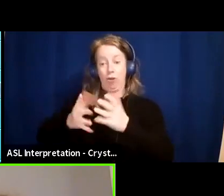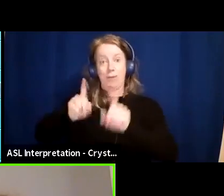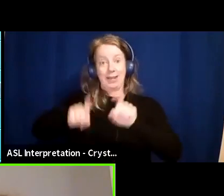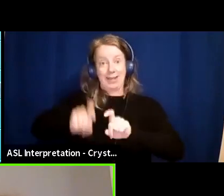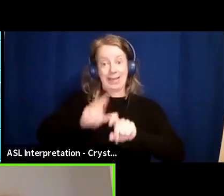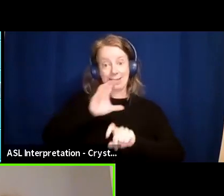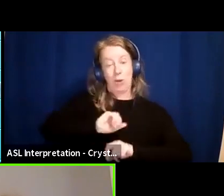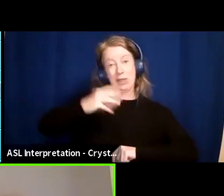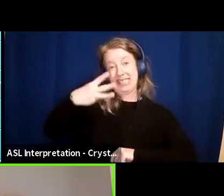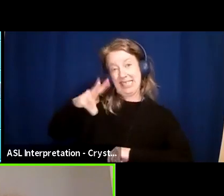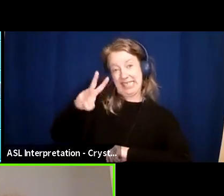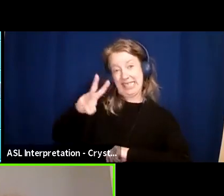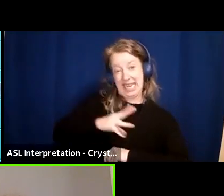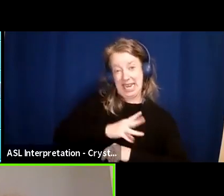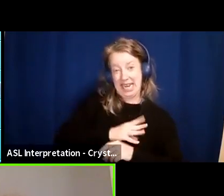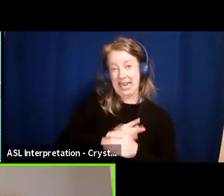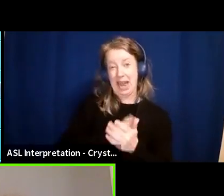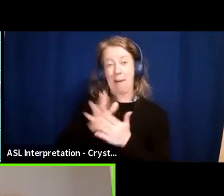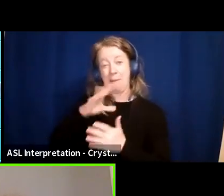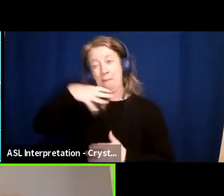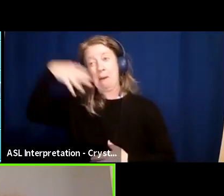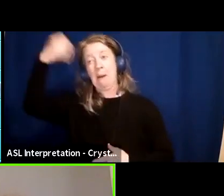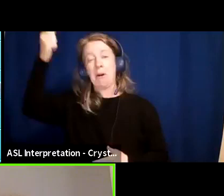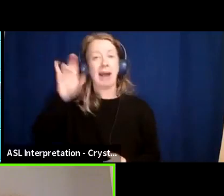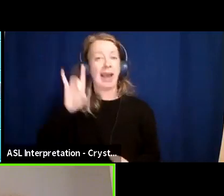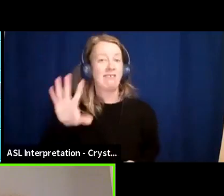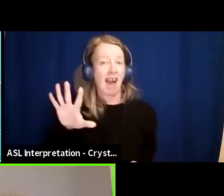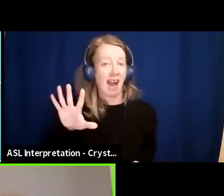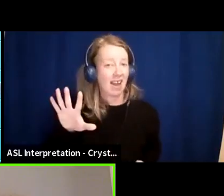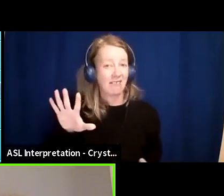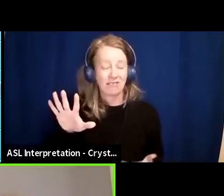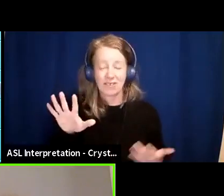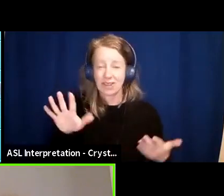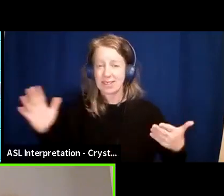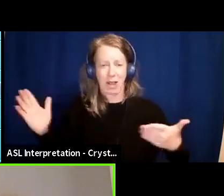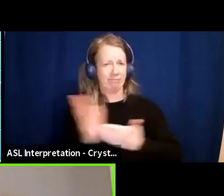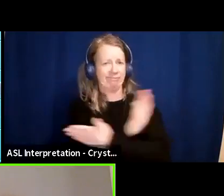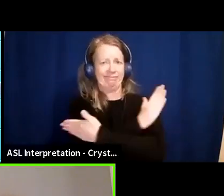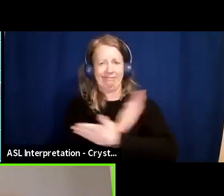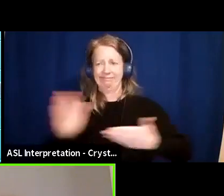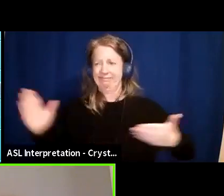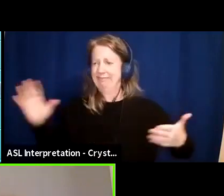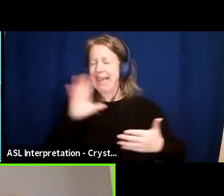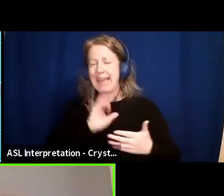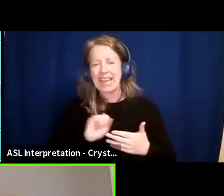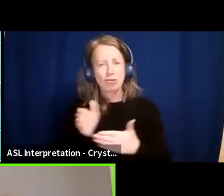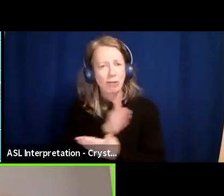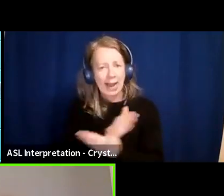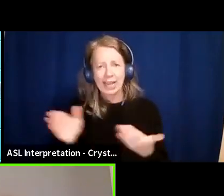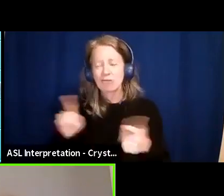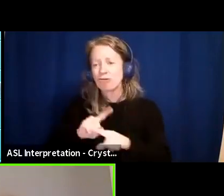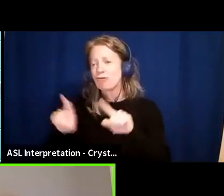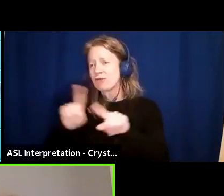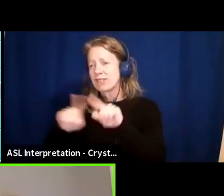85, so you had a good representation of all the groups there, with the vaccine